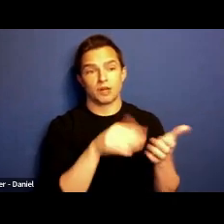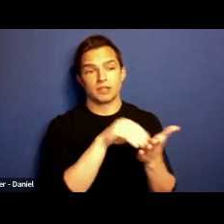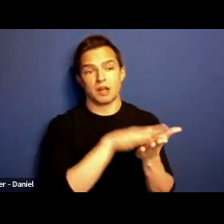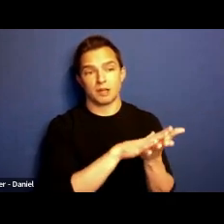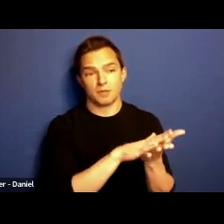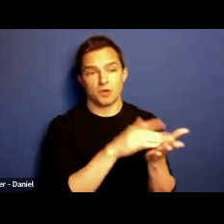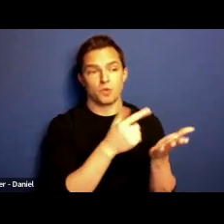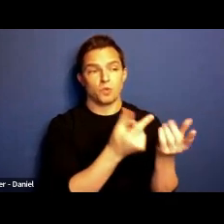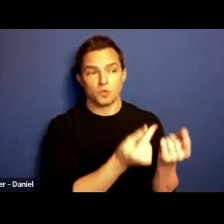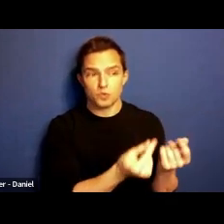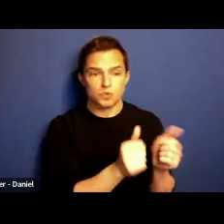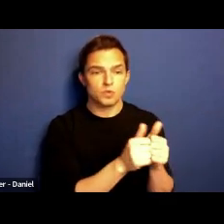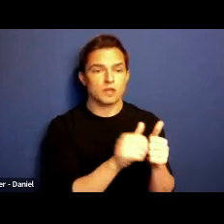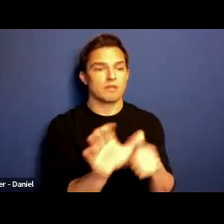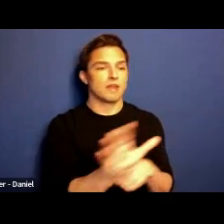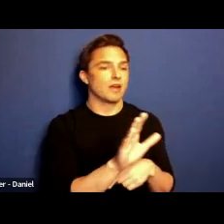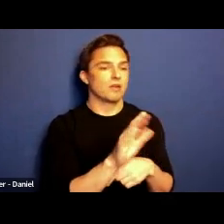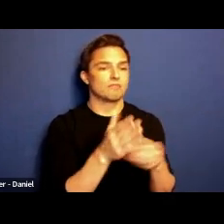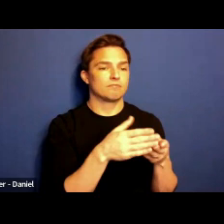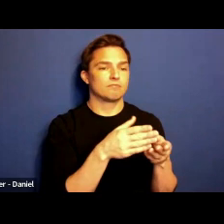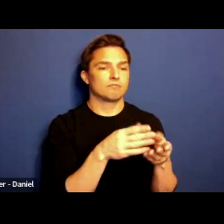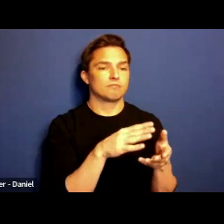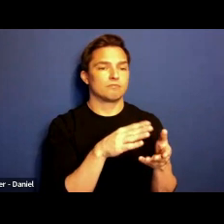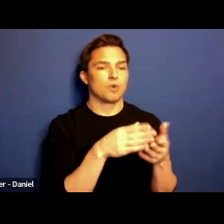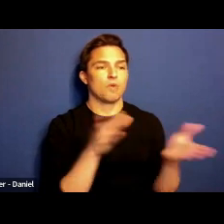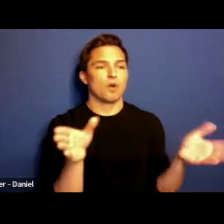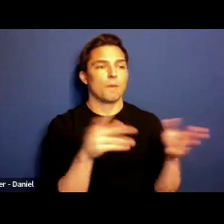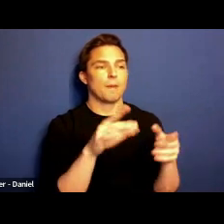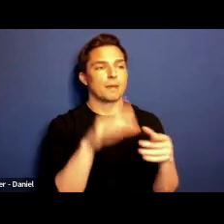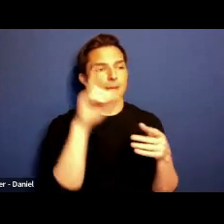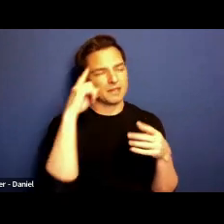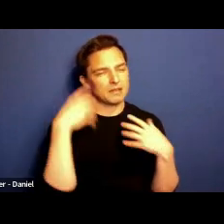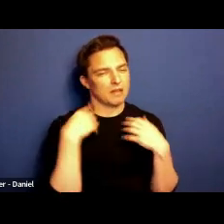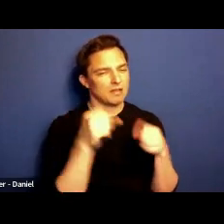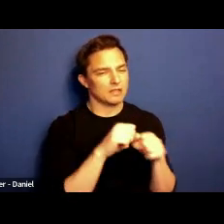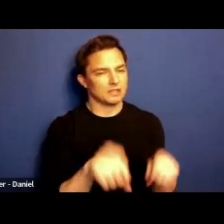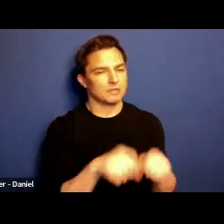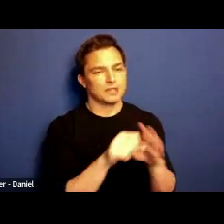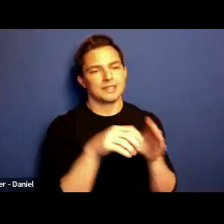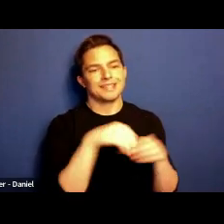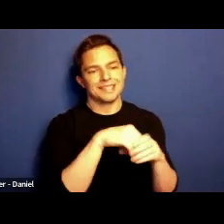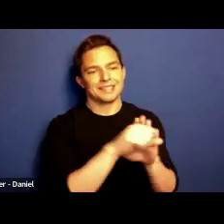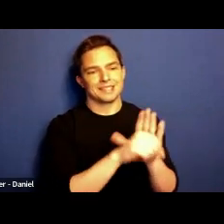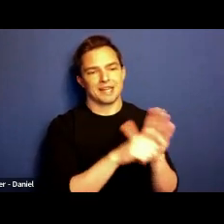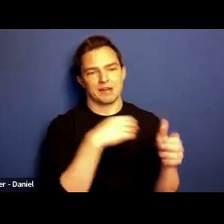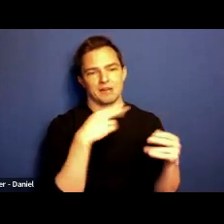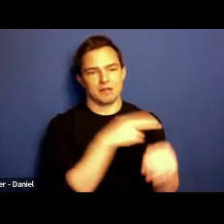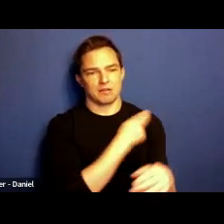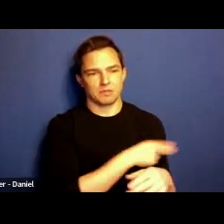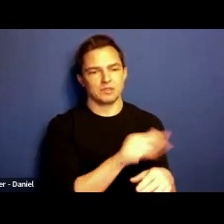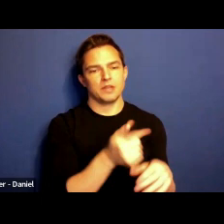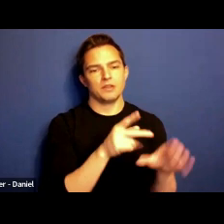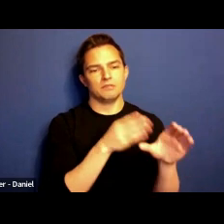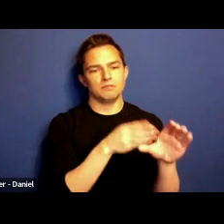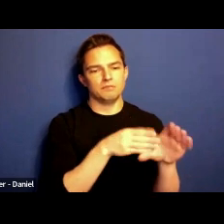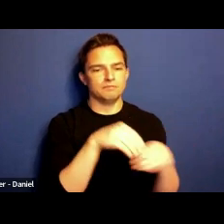they're doing with their overall public mental health system, and state hospitals and other psychiatric inpatient